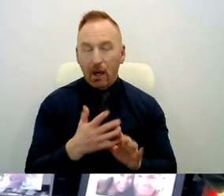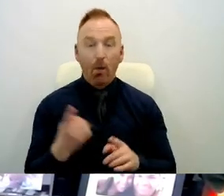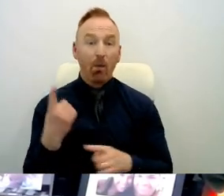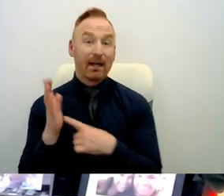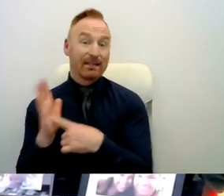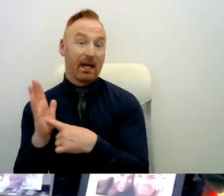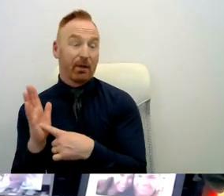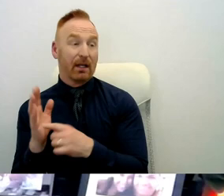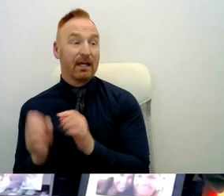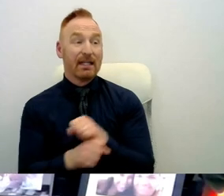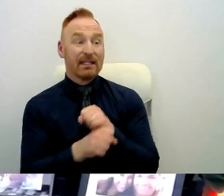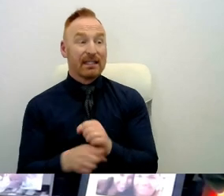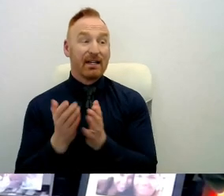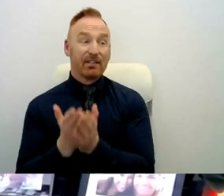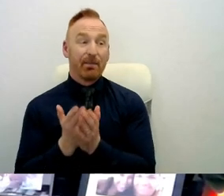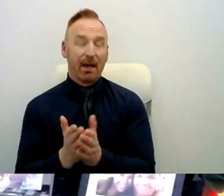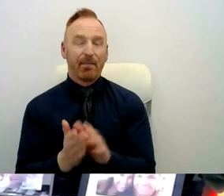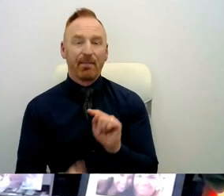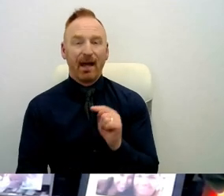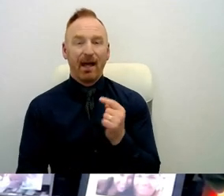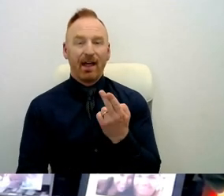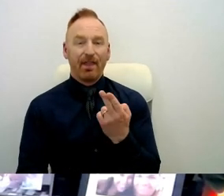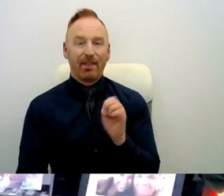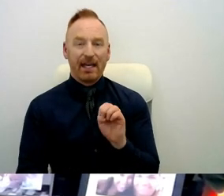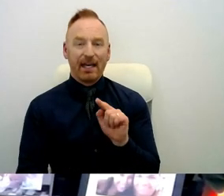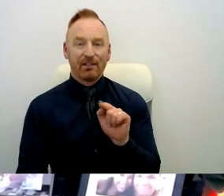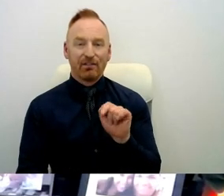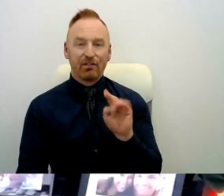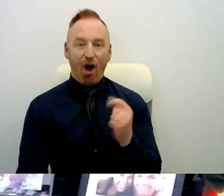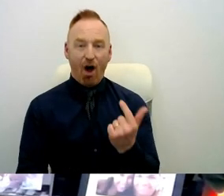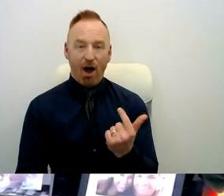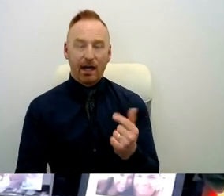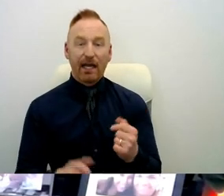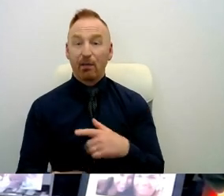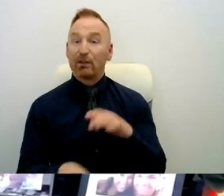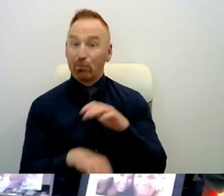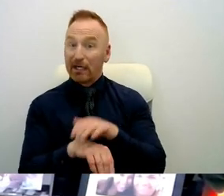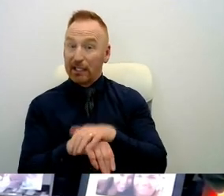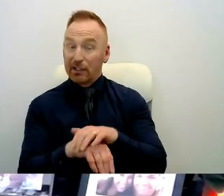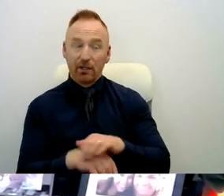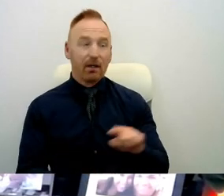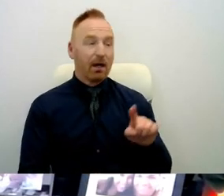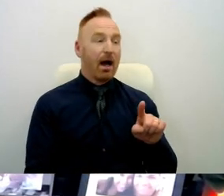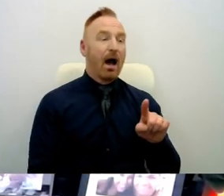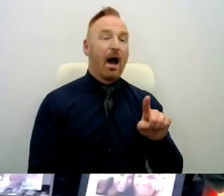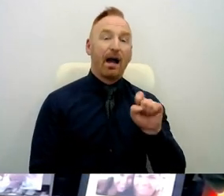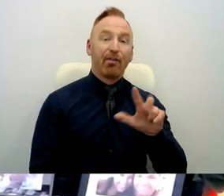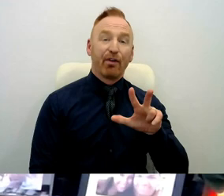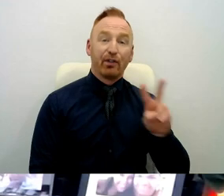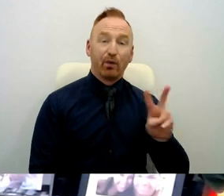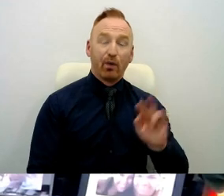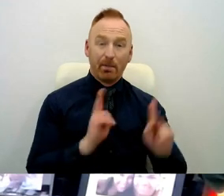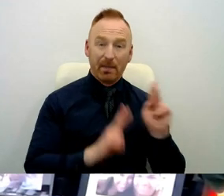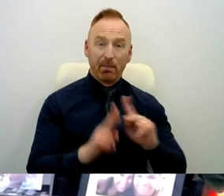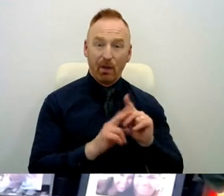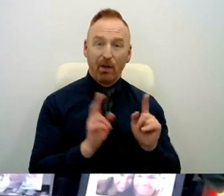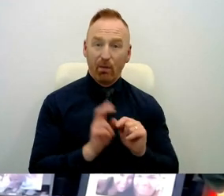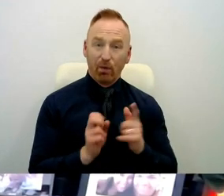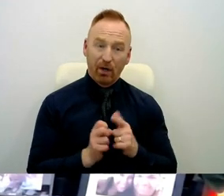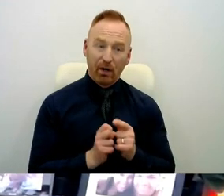is the slave ship entitled the Zong. It was a British slave ship, and 132 enslaved persons were thrown overboard